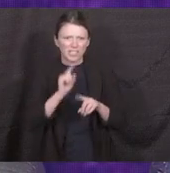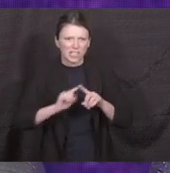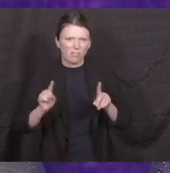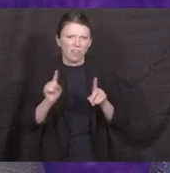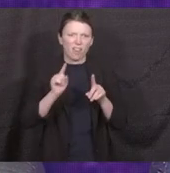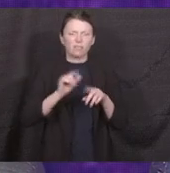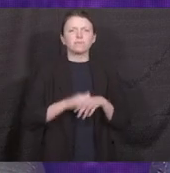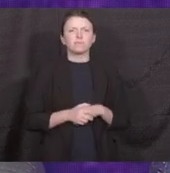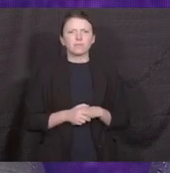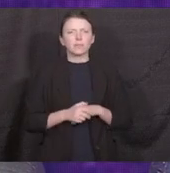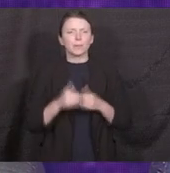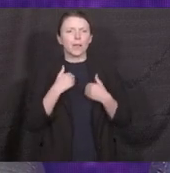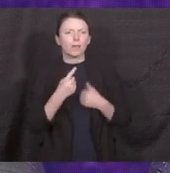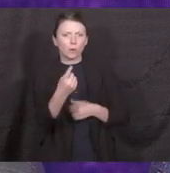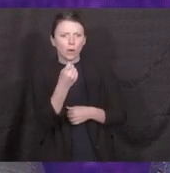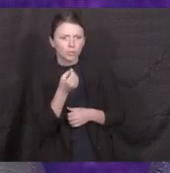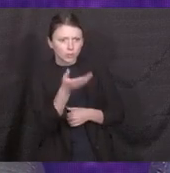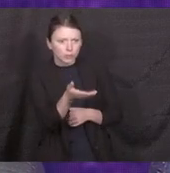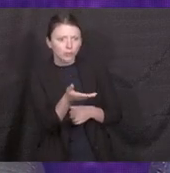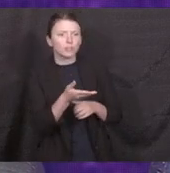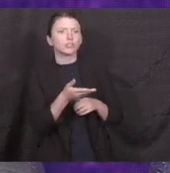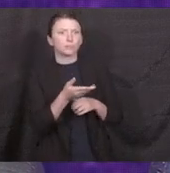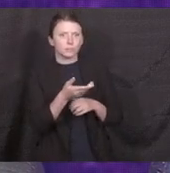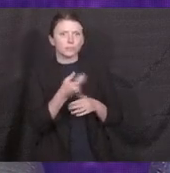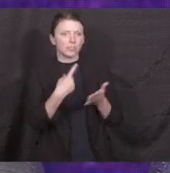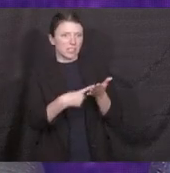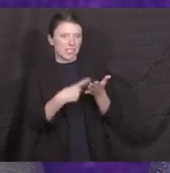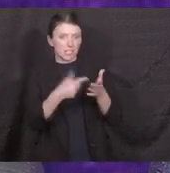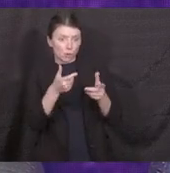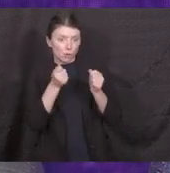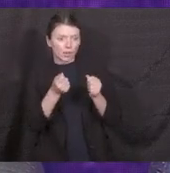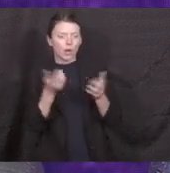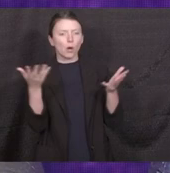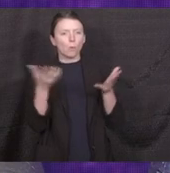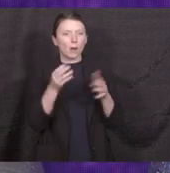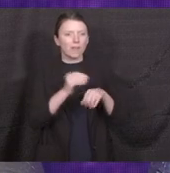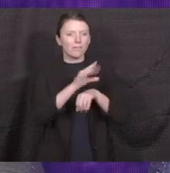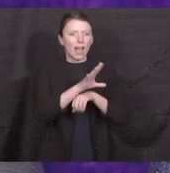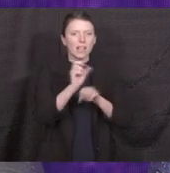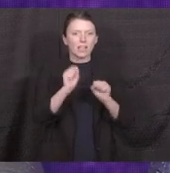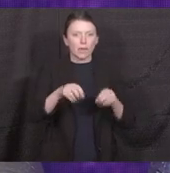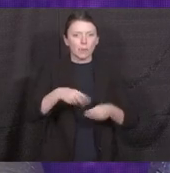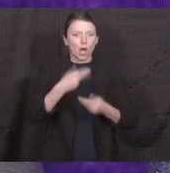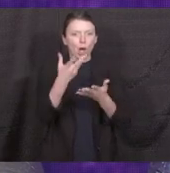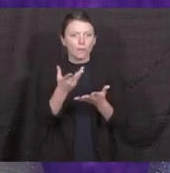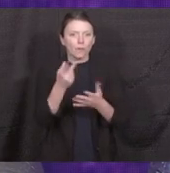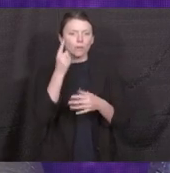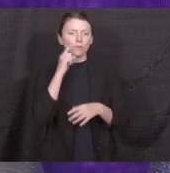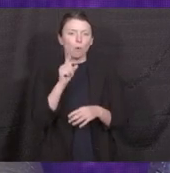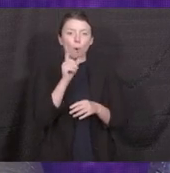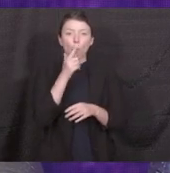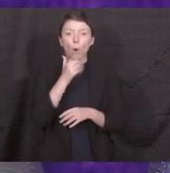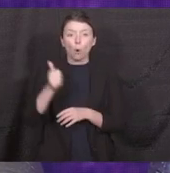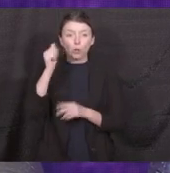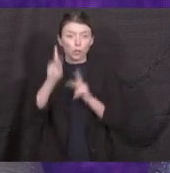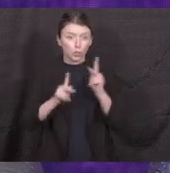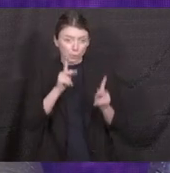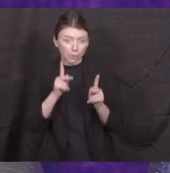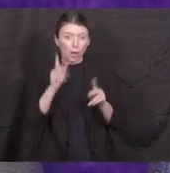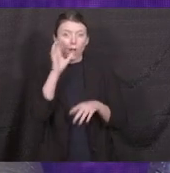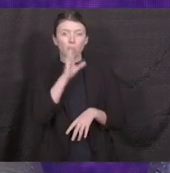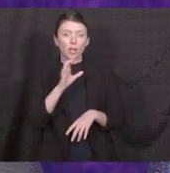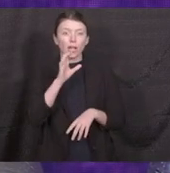we have a question that's come in for us to discuss here quickly. What advice can we offer for older people who are looking